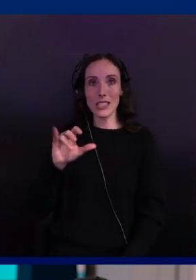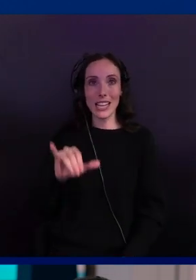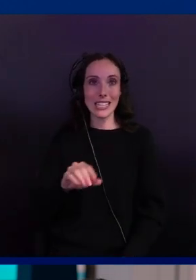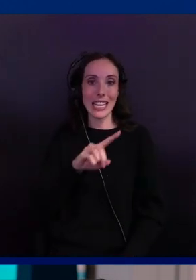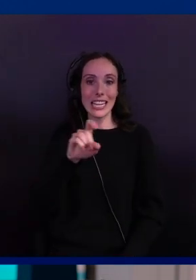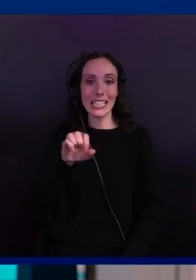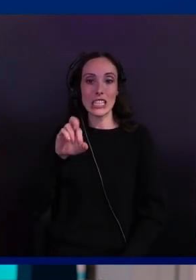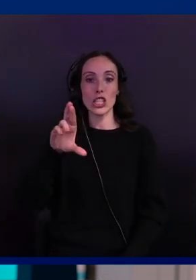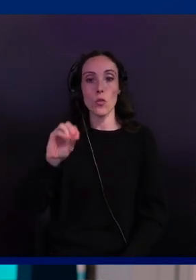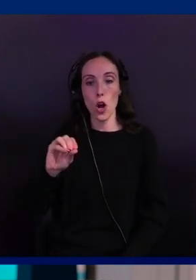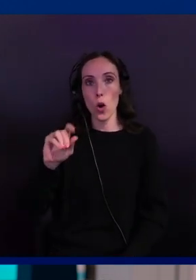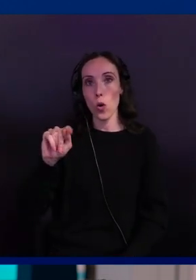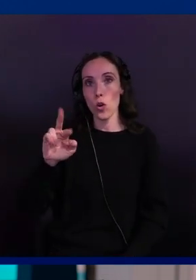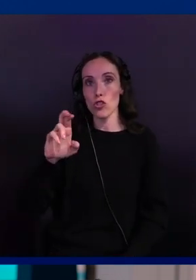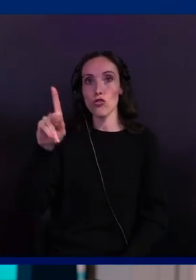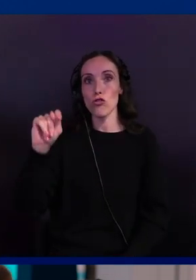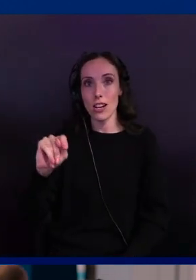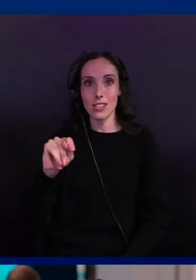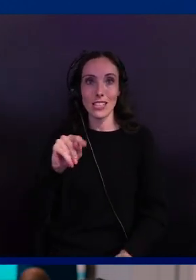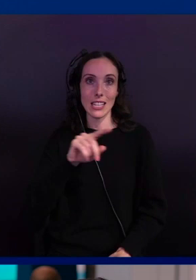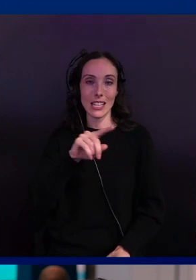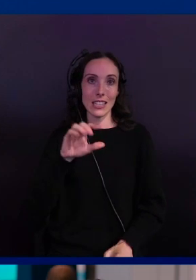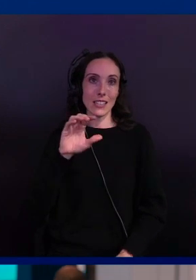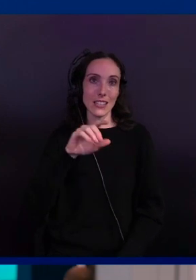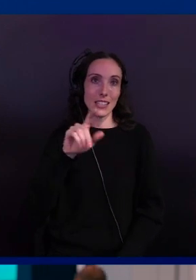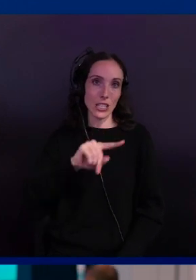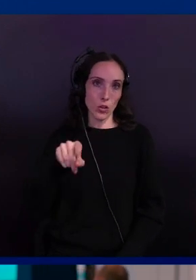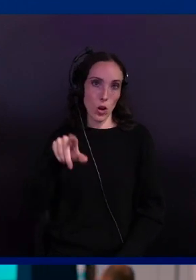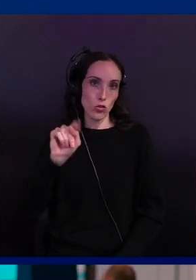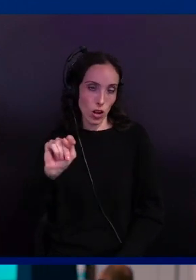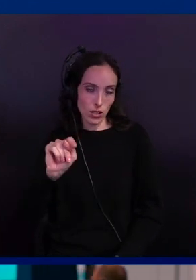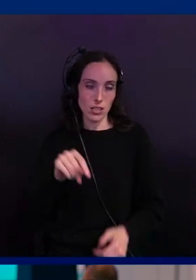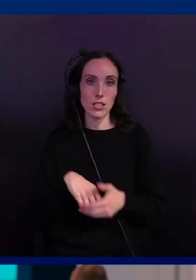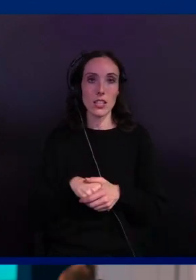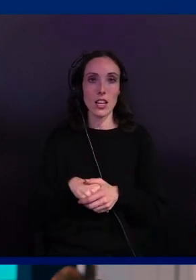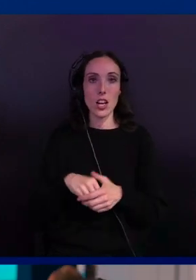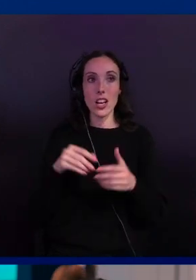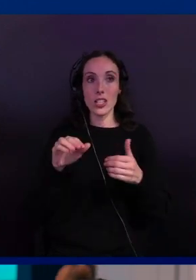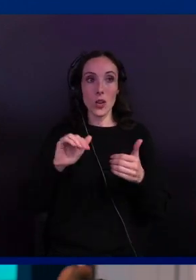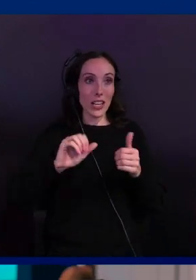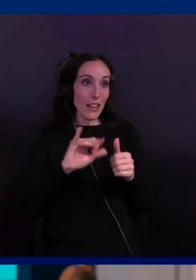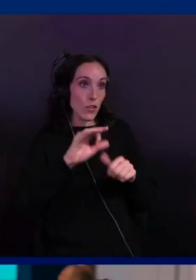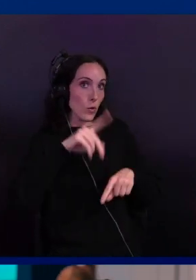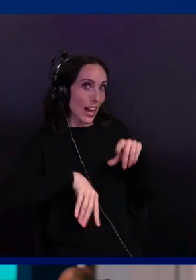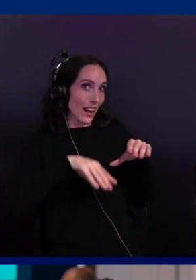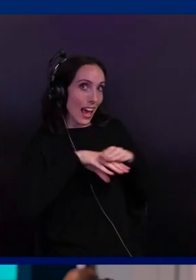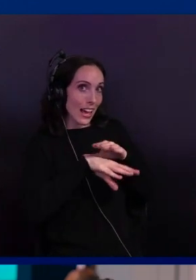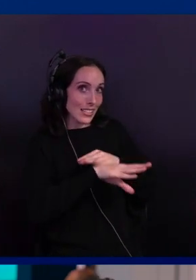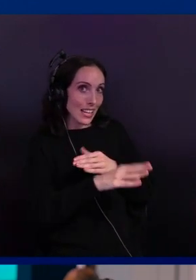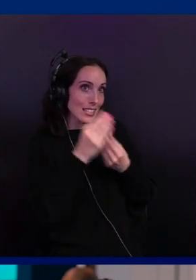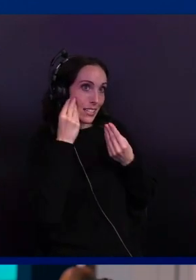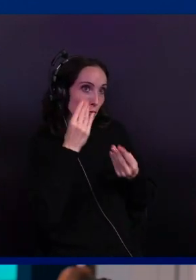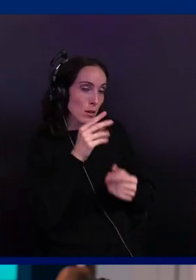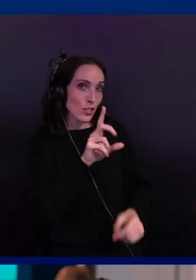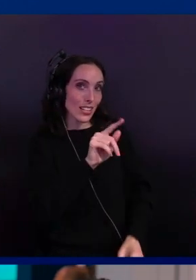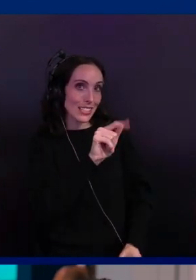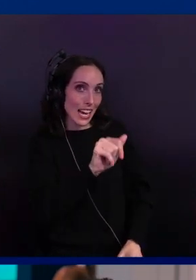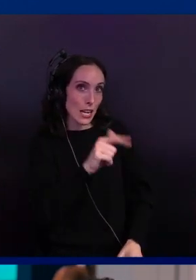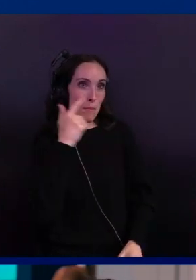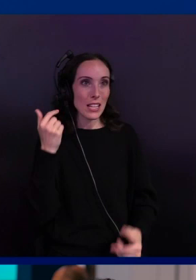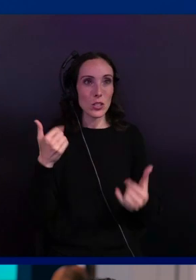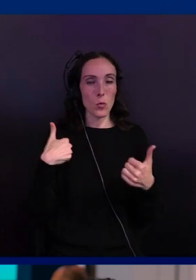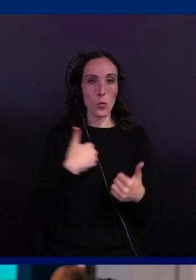until unless you give access to bucket, Amazon Fraud Detector cannot access the training data to train the model. That's the reason we are creating an IAM role